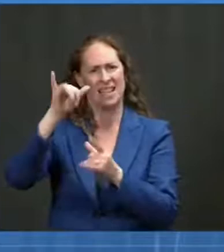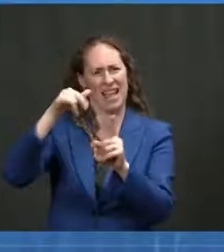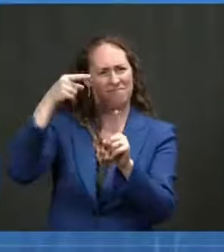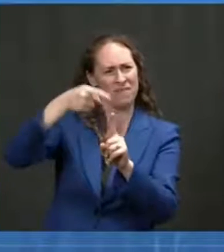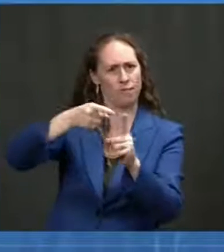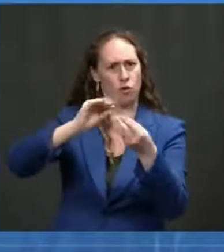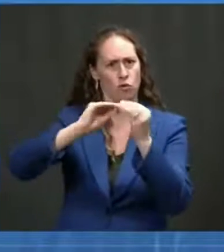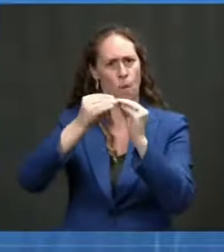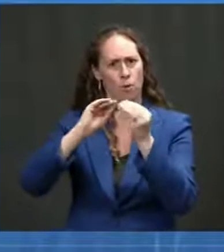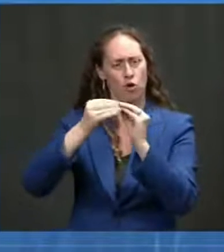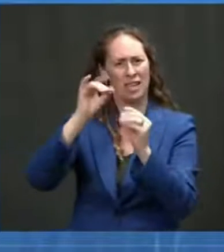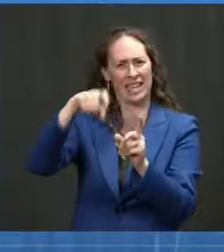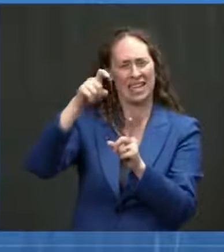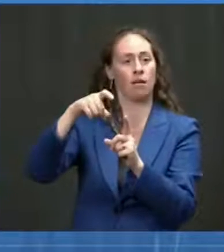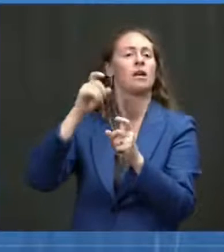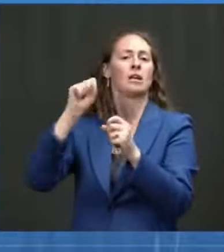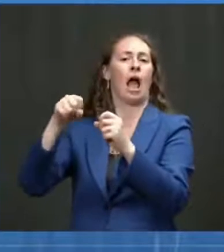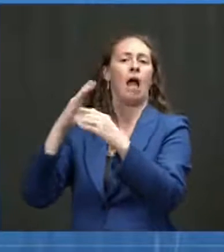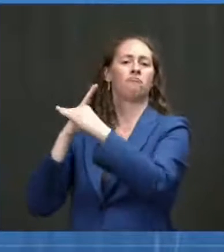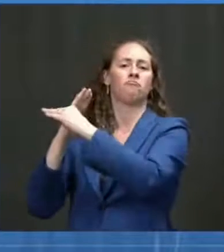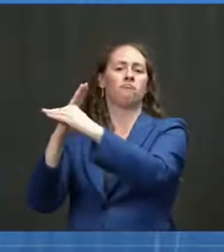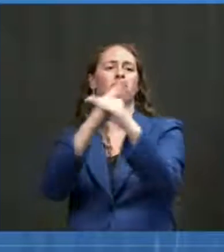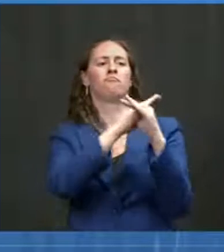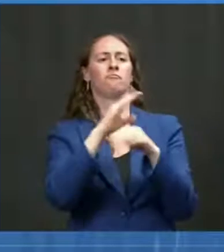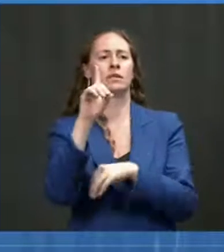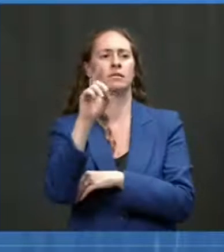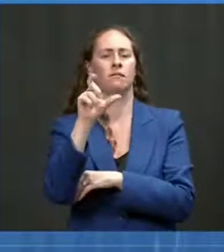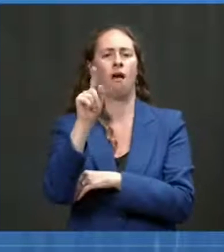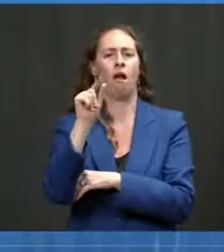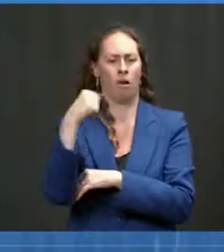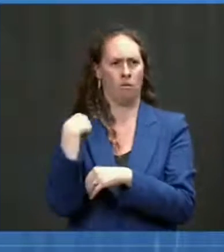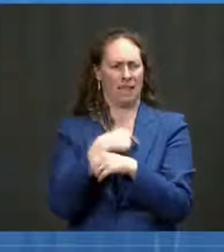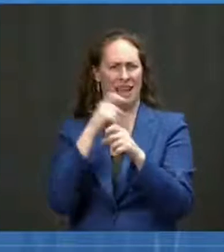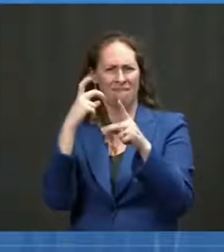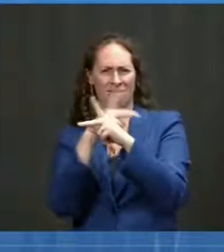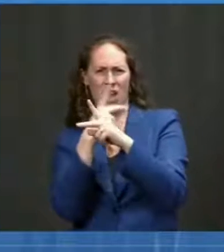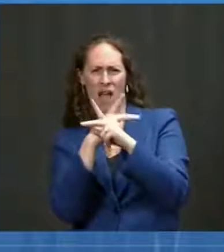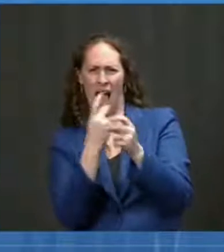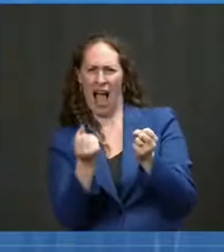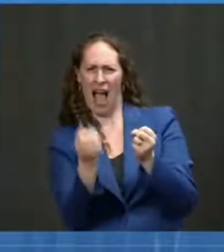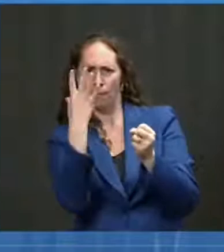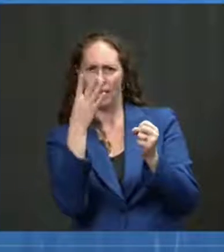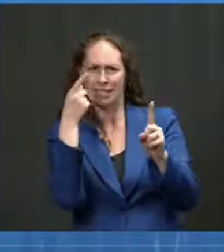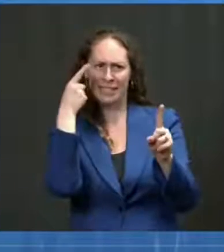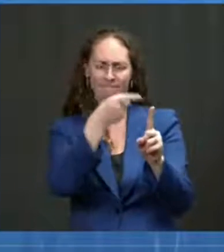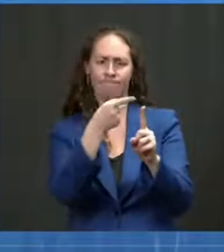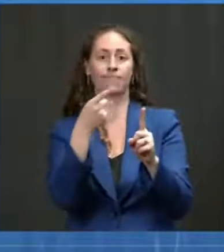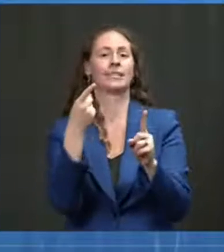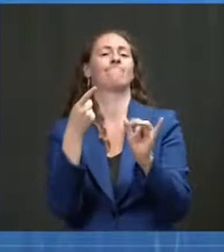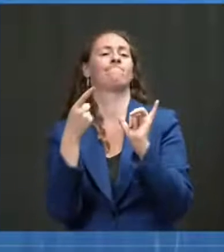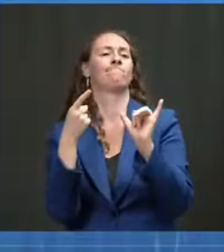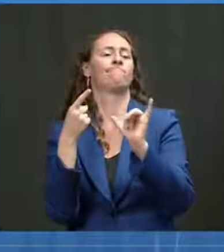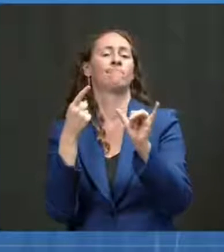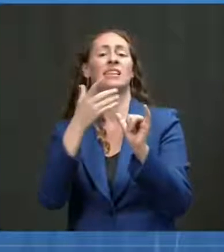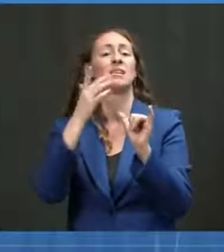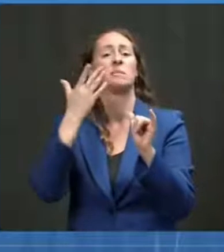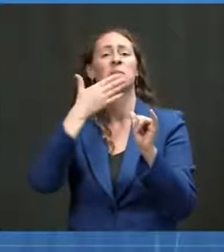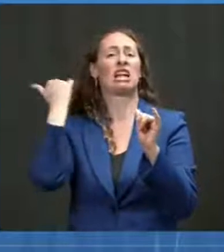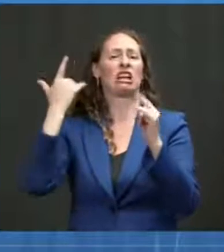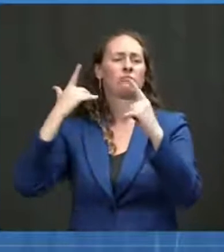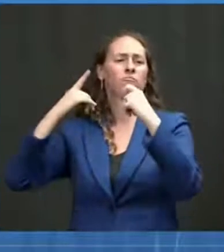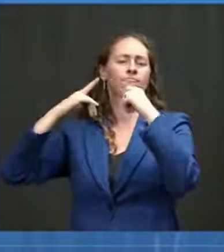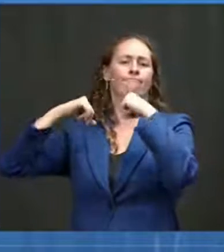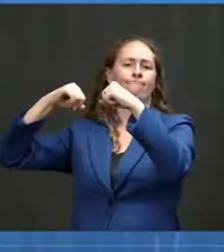the original variant, is clearly the titer is much lower. As you see, it all goes down